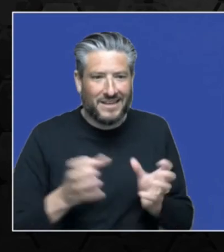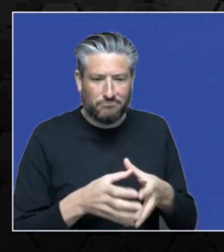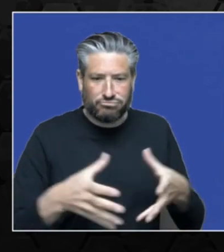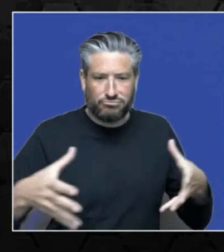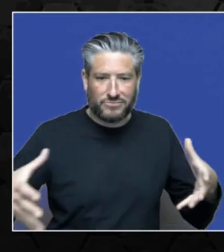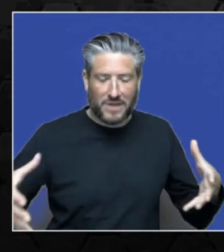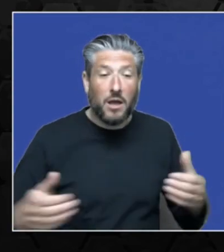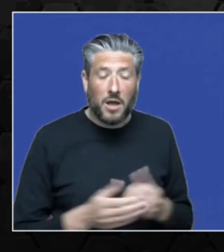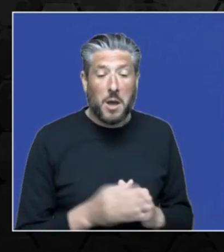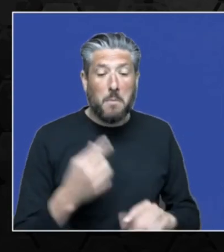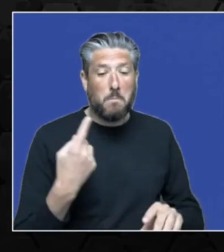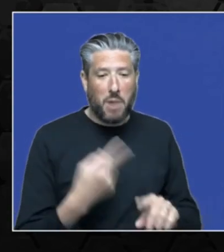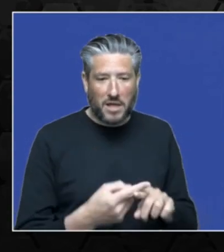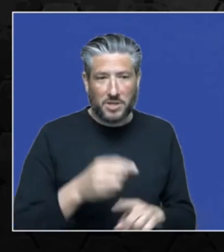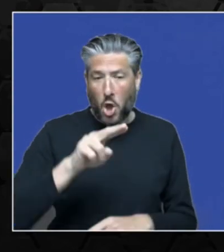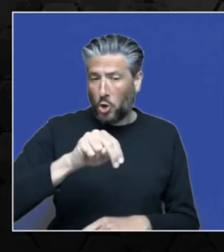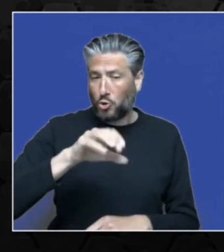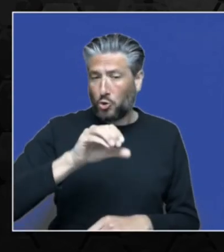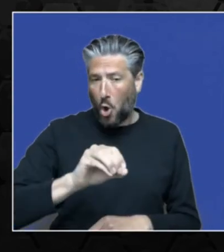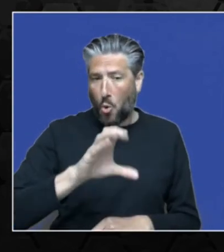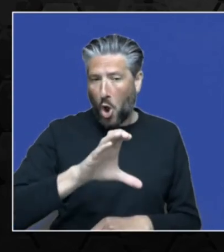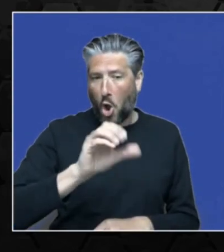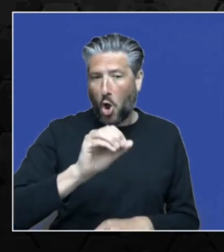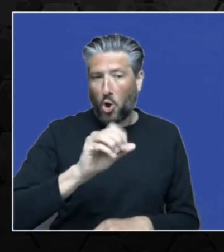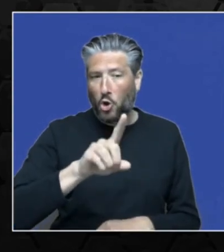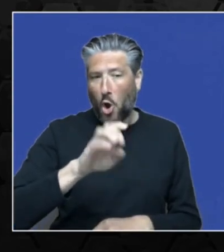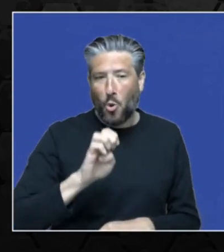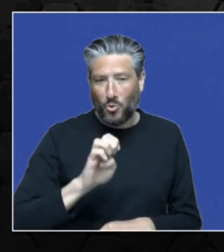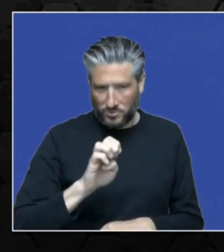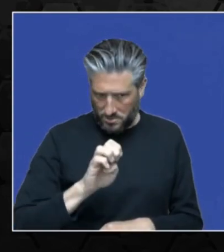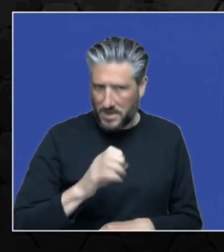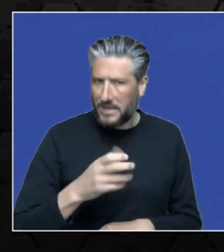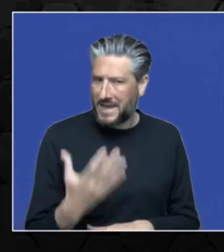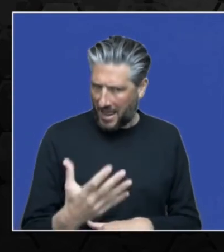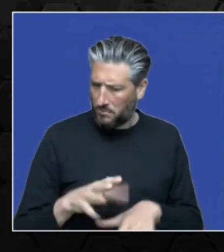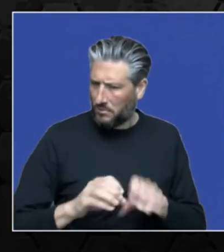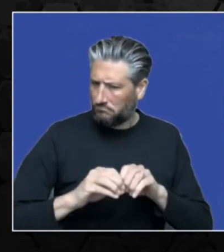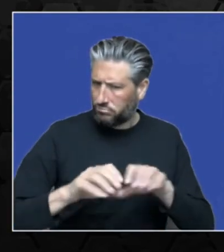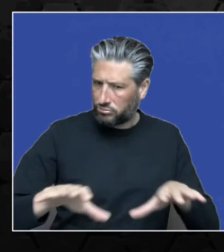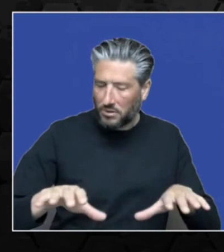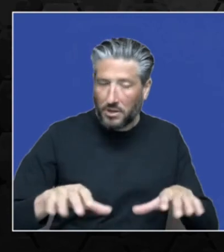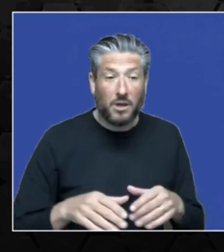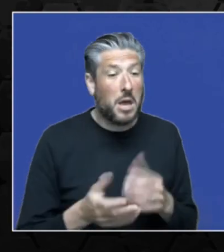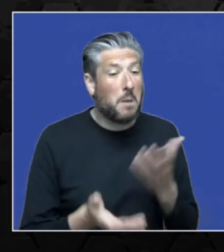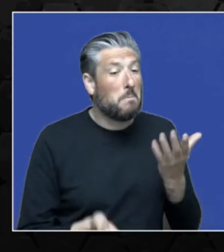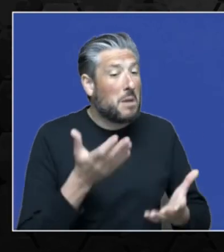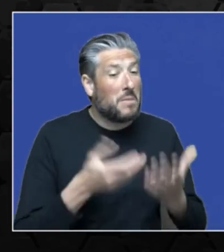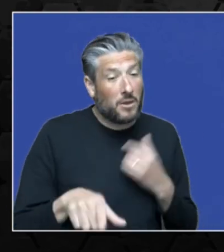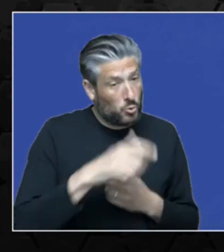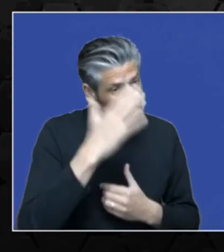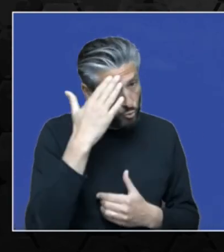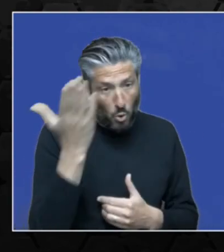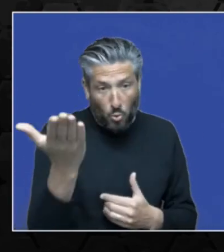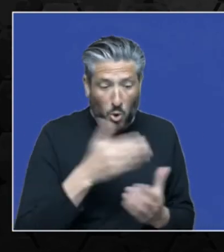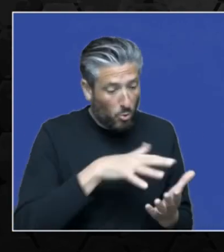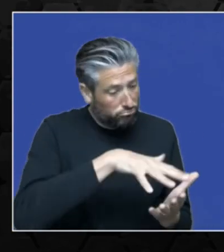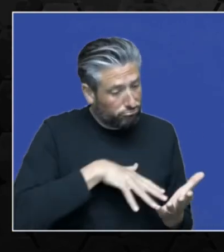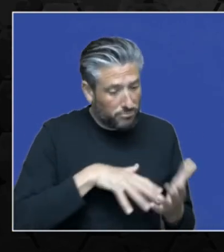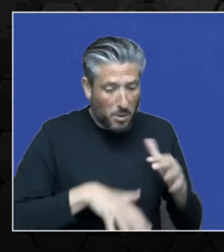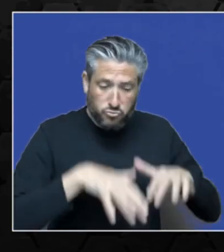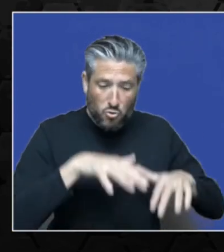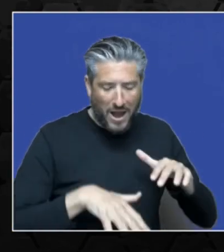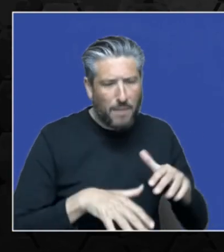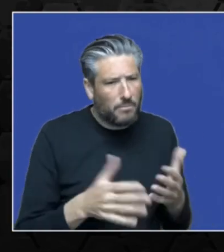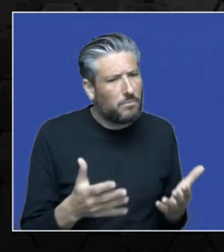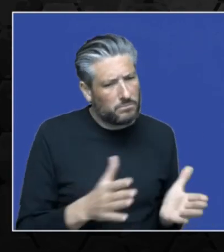also getting pretty popular now, because it's like many people who don't know coding, they can also build their particular applications and stuff like